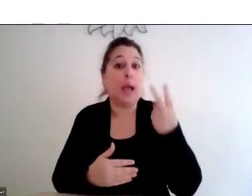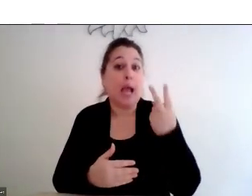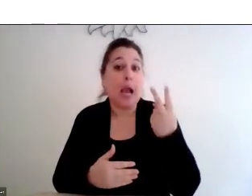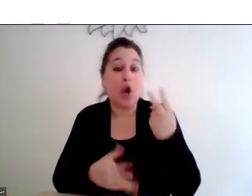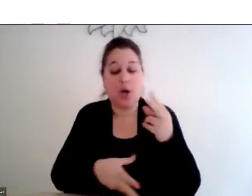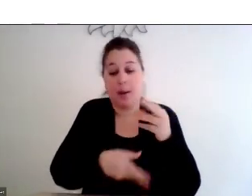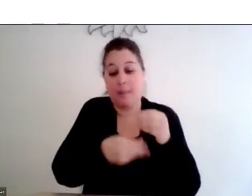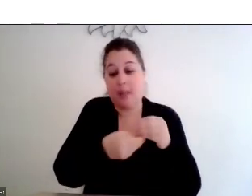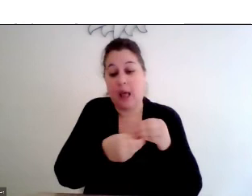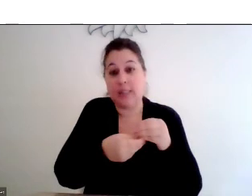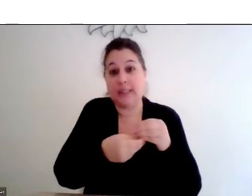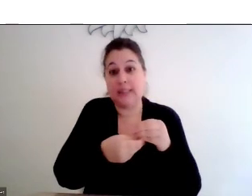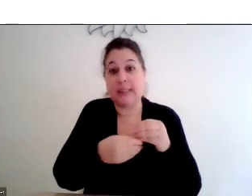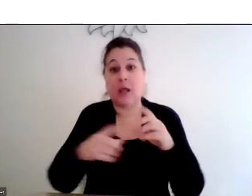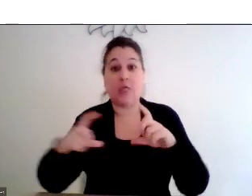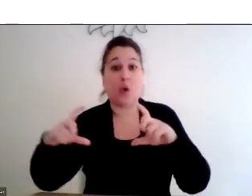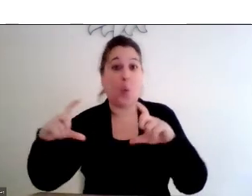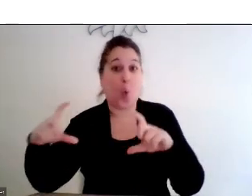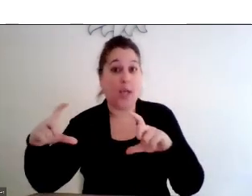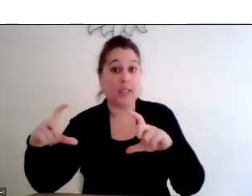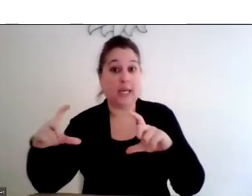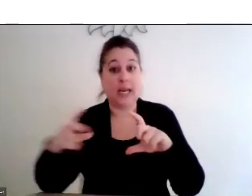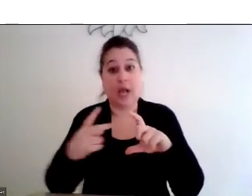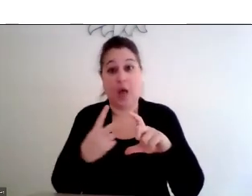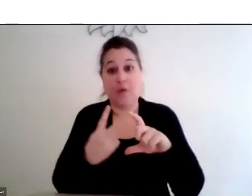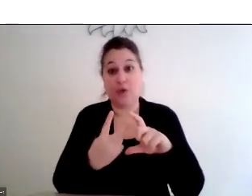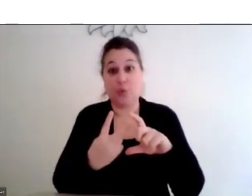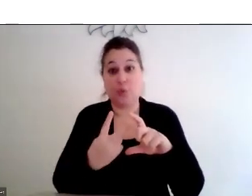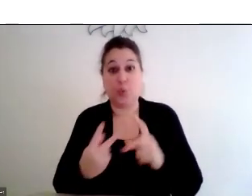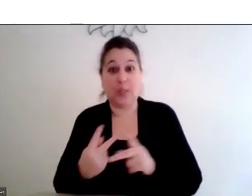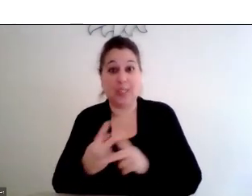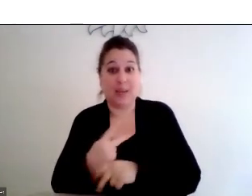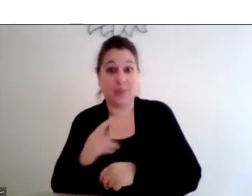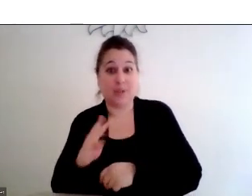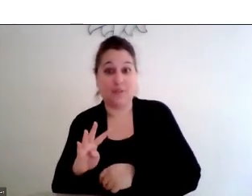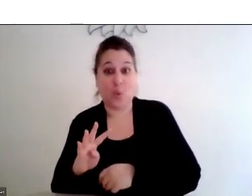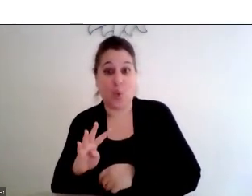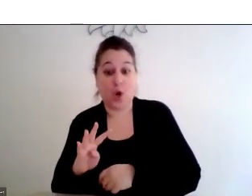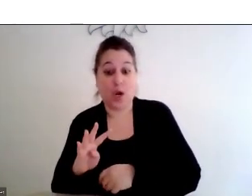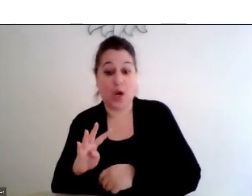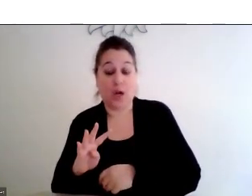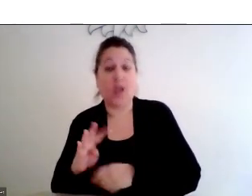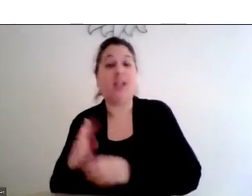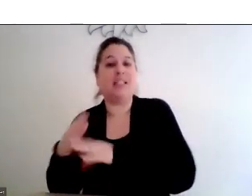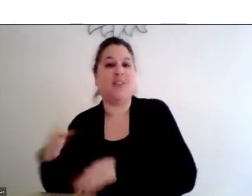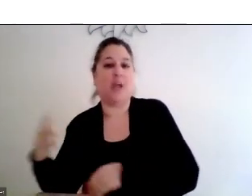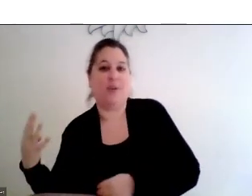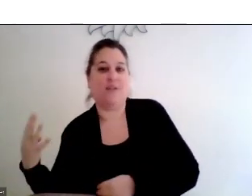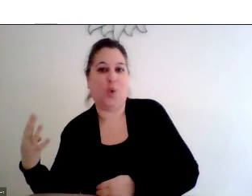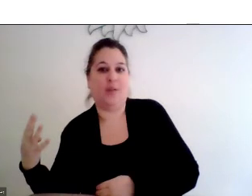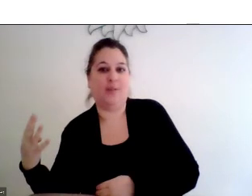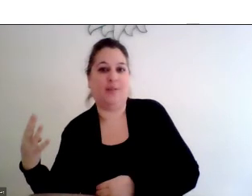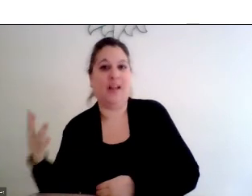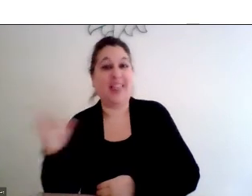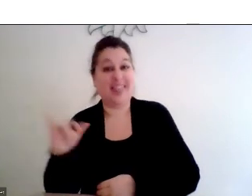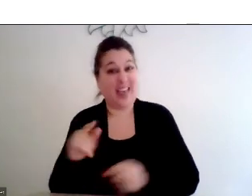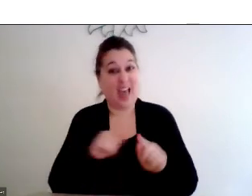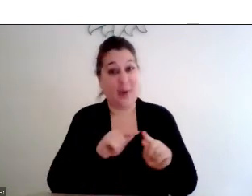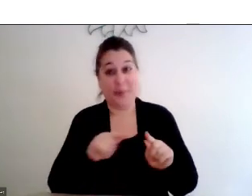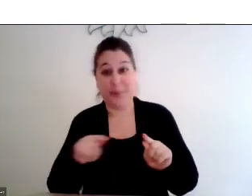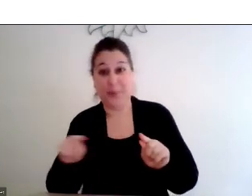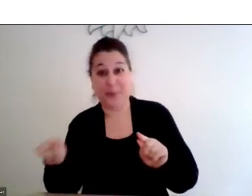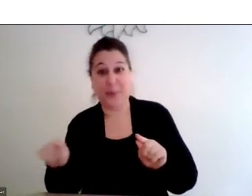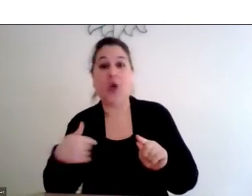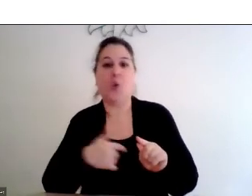4, the quantity of 2 times 4, divided by 4. Okay, we'll be solving those types of